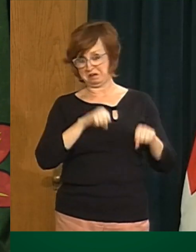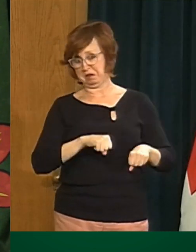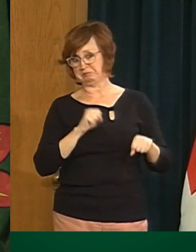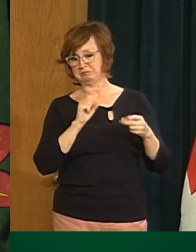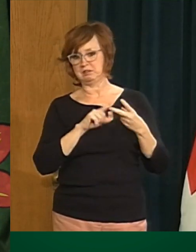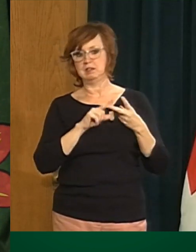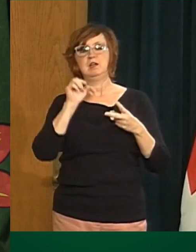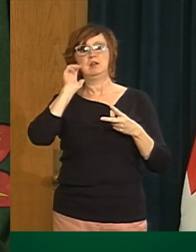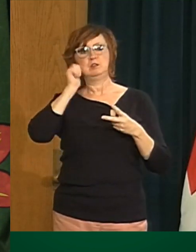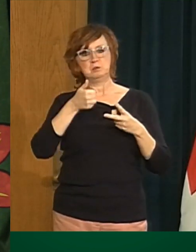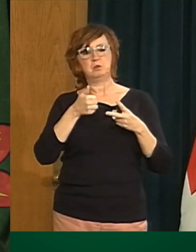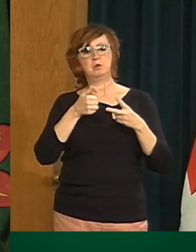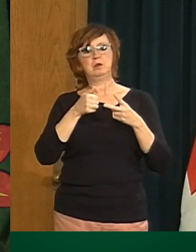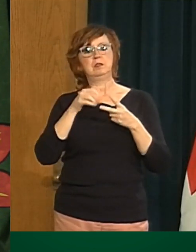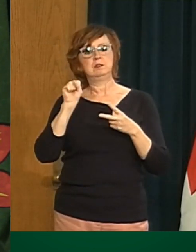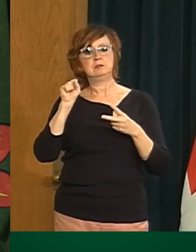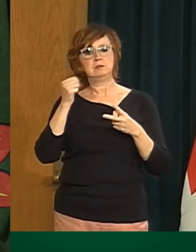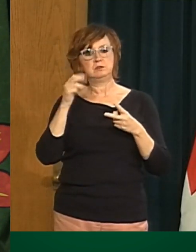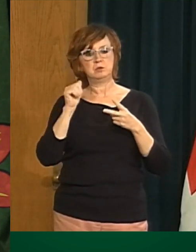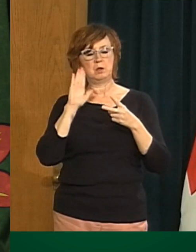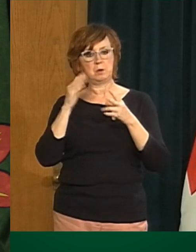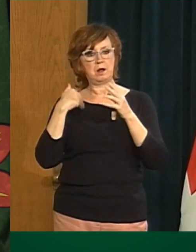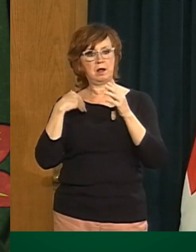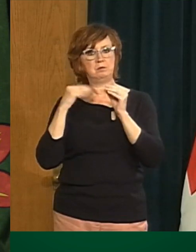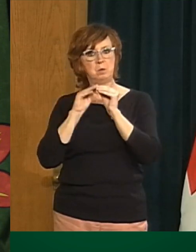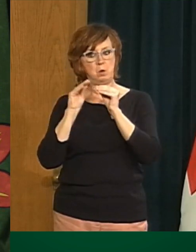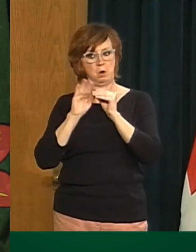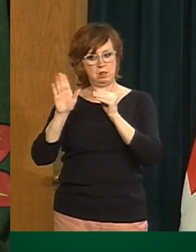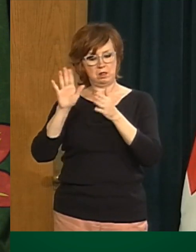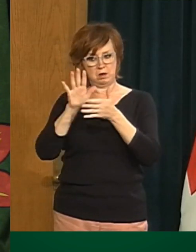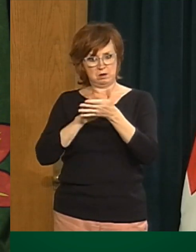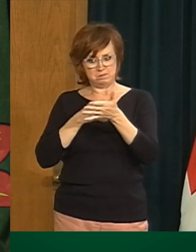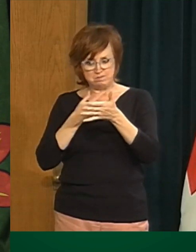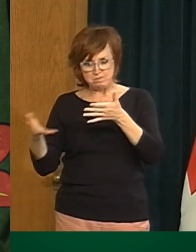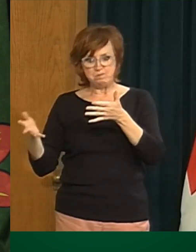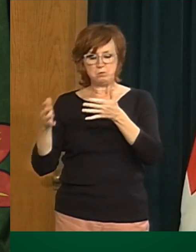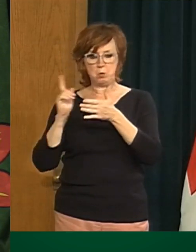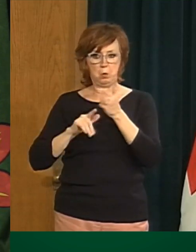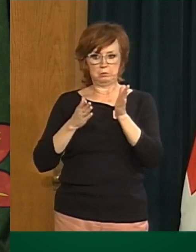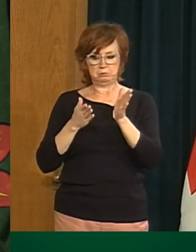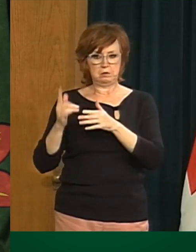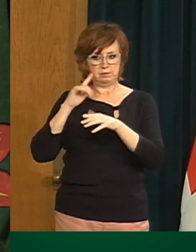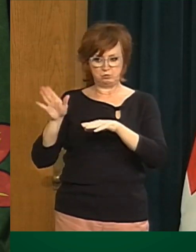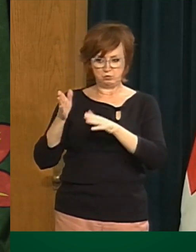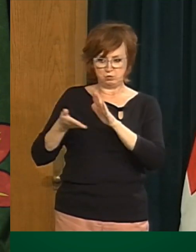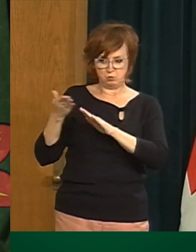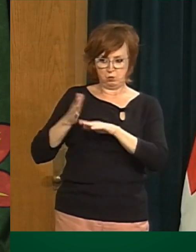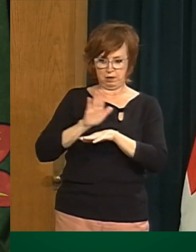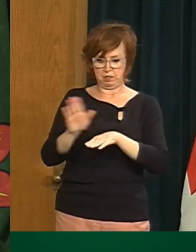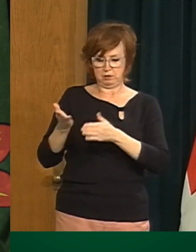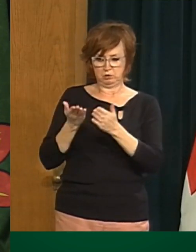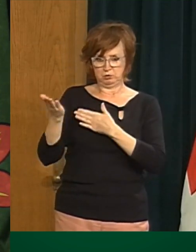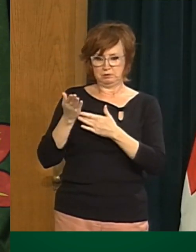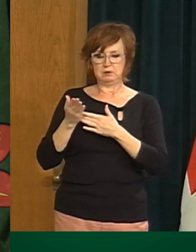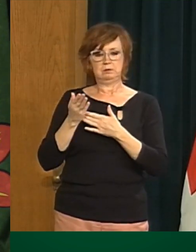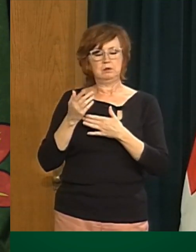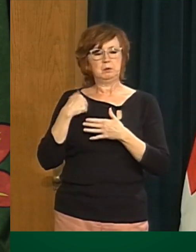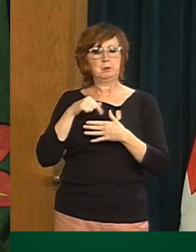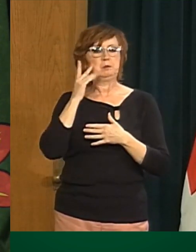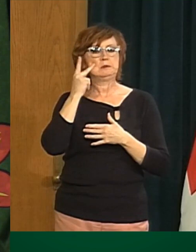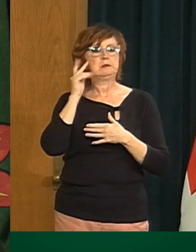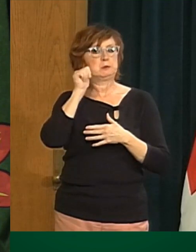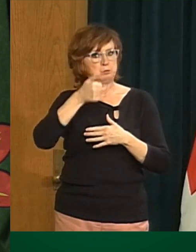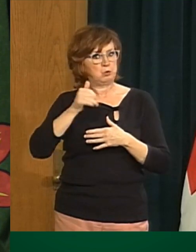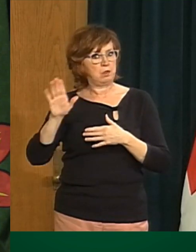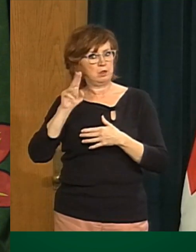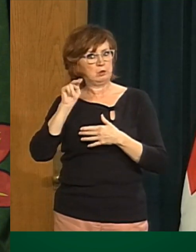for resumption of some services and some surgical procedures. So this week, we begin taking our first few steps